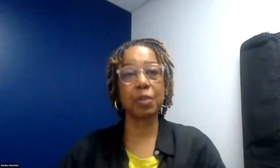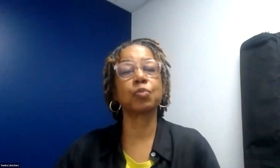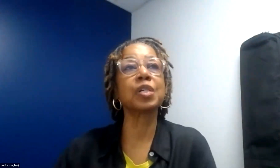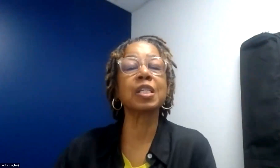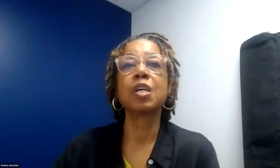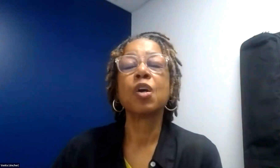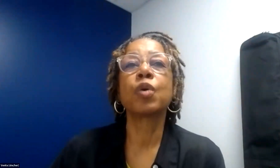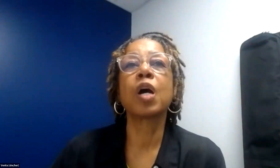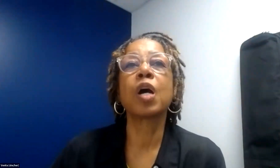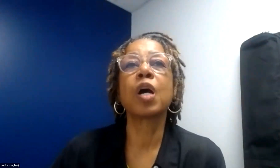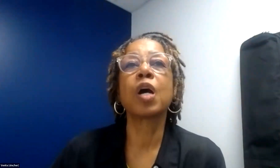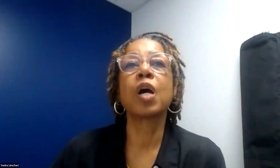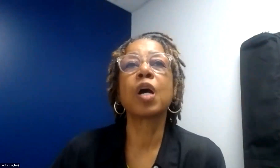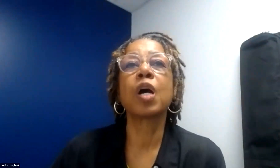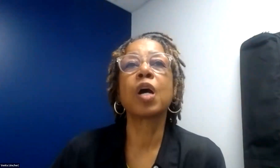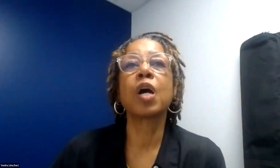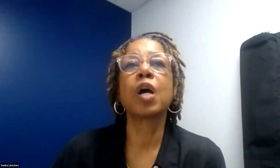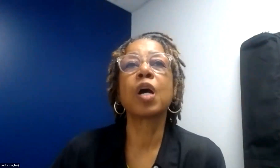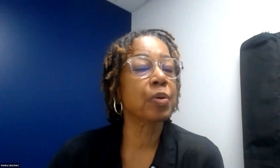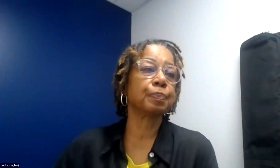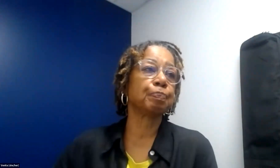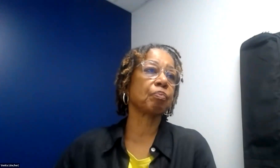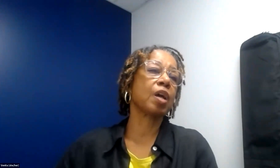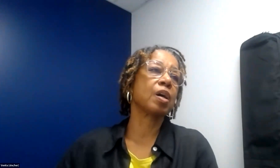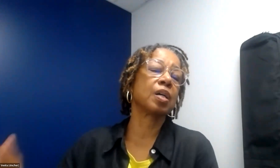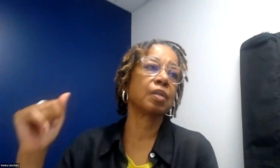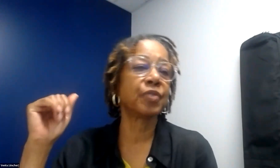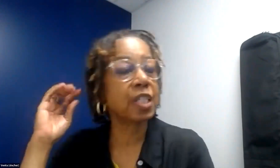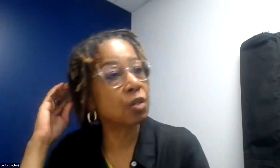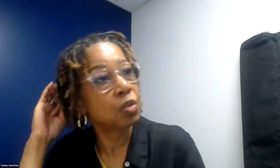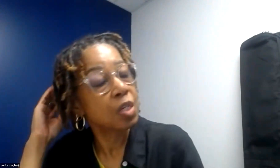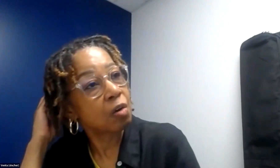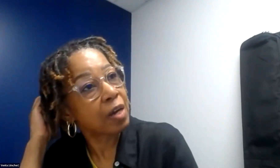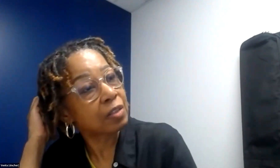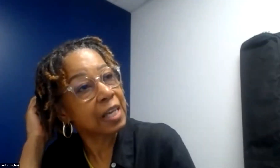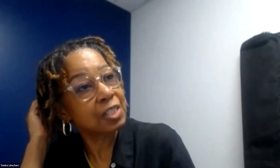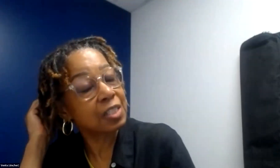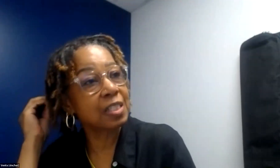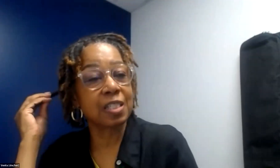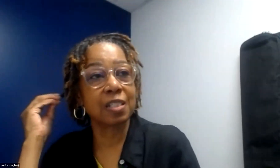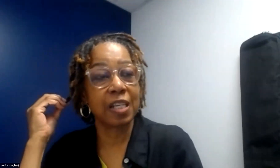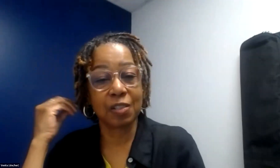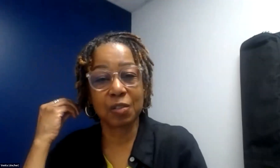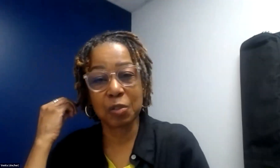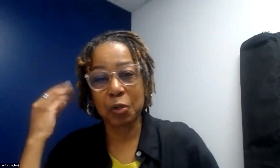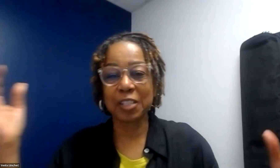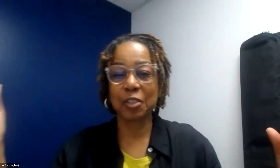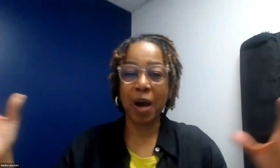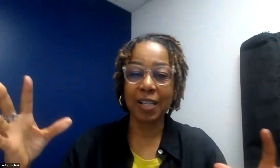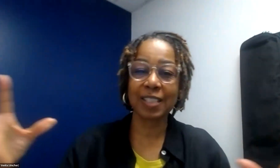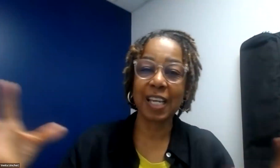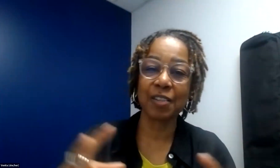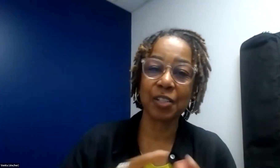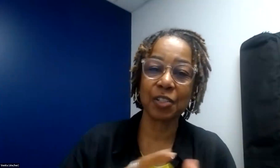the clock, but really a couple of years ago, we put out a video around election season and, getting